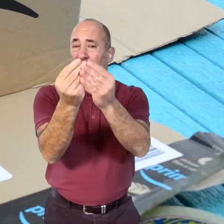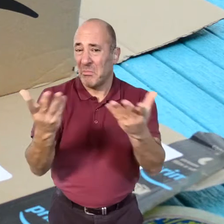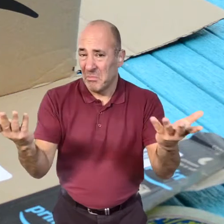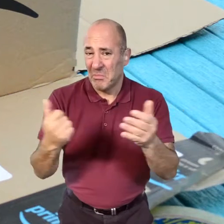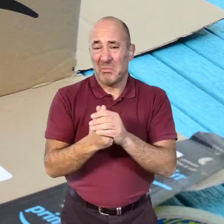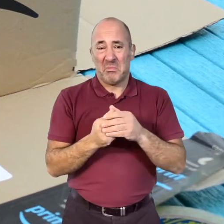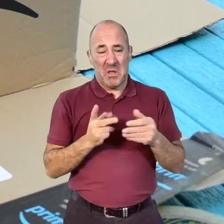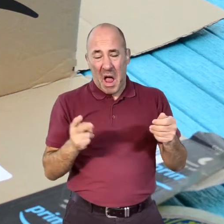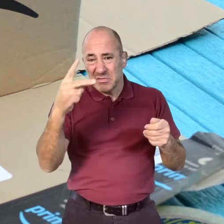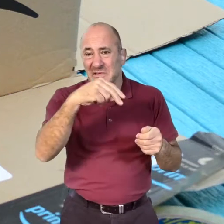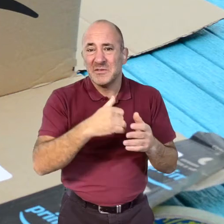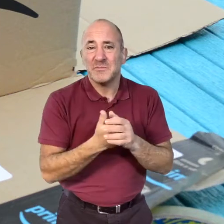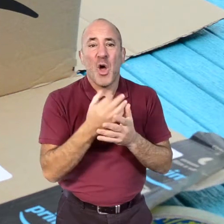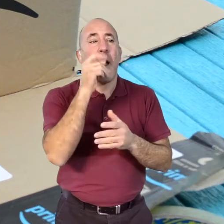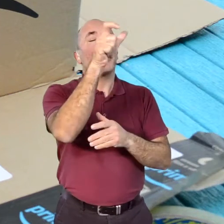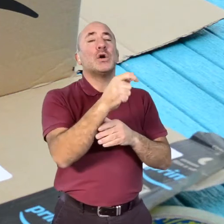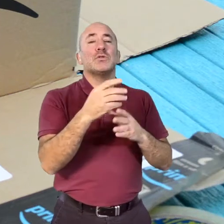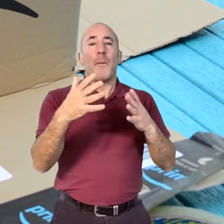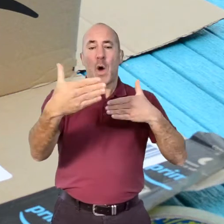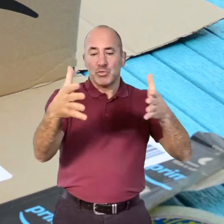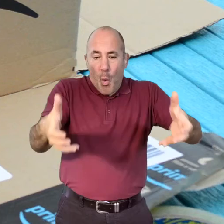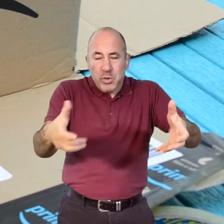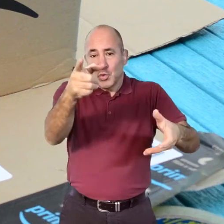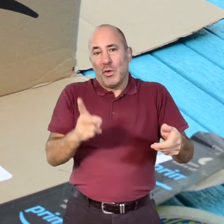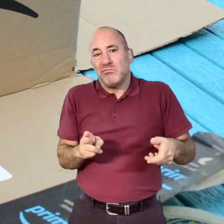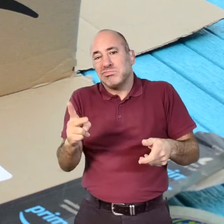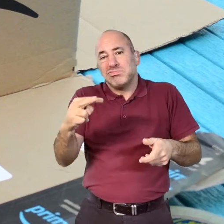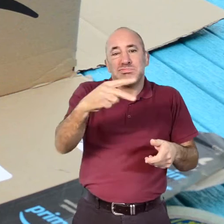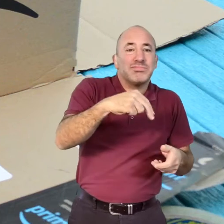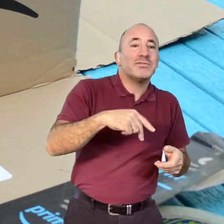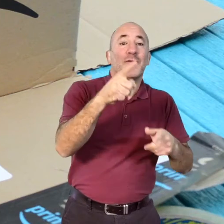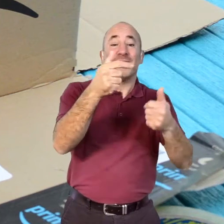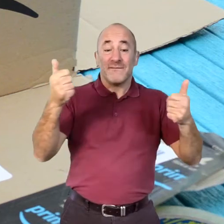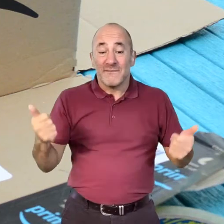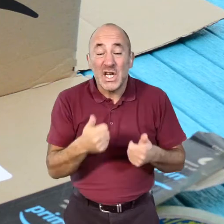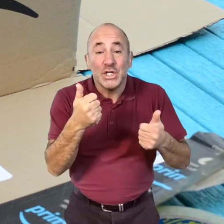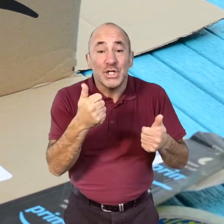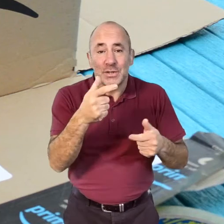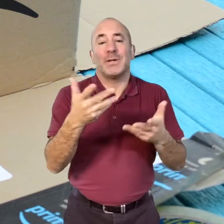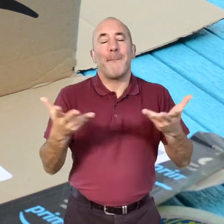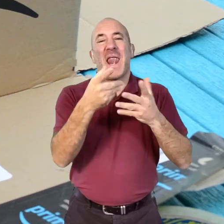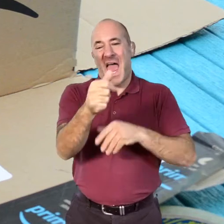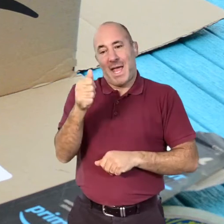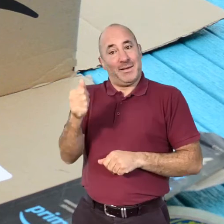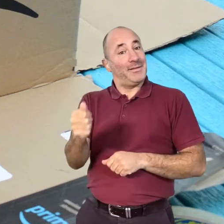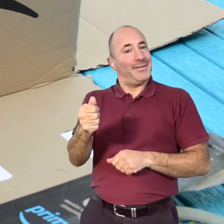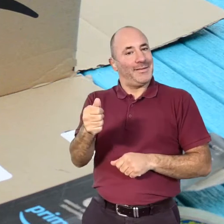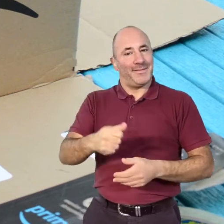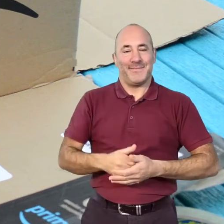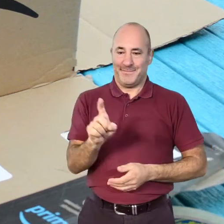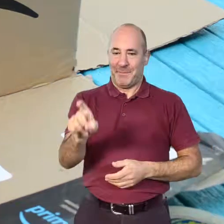could always ask someone to help you cut out the box, or hold the box for you to make it easier. Press play when you're